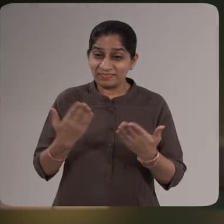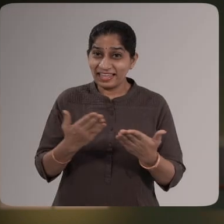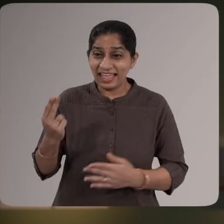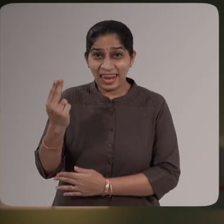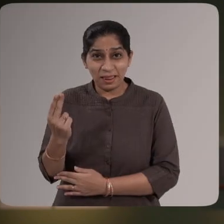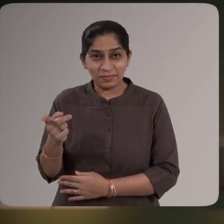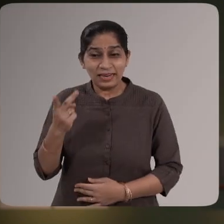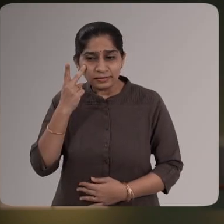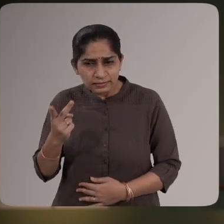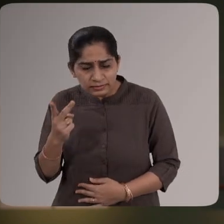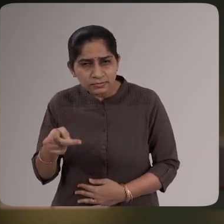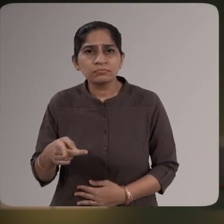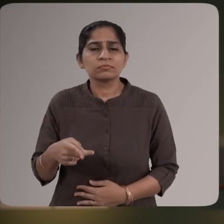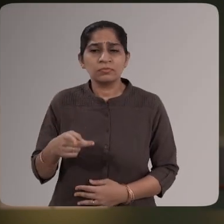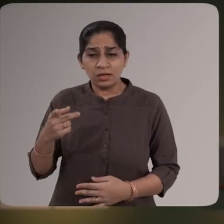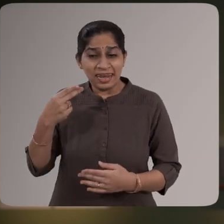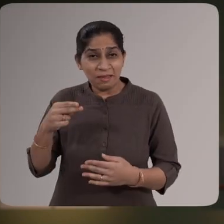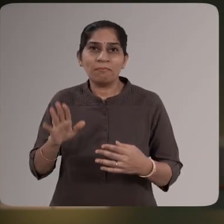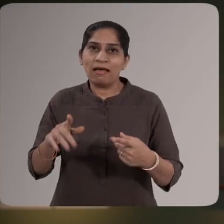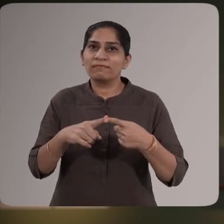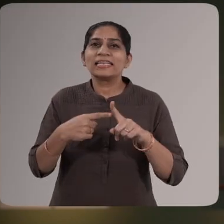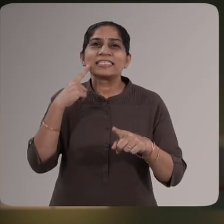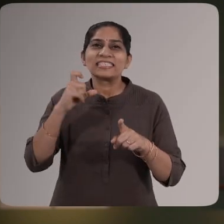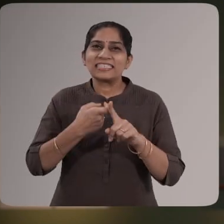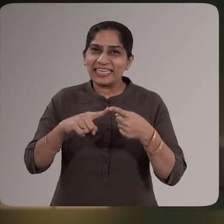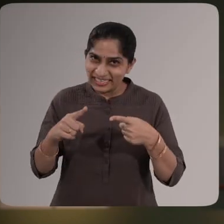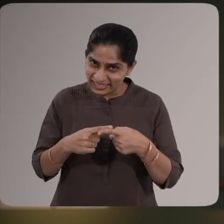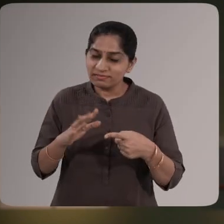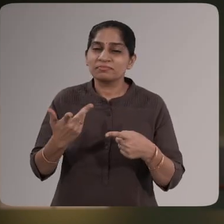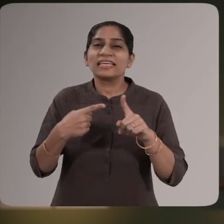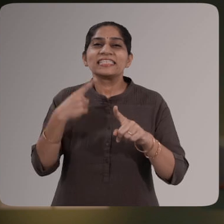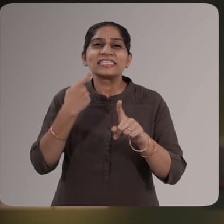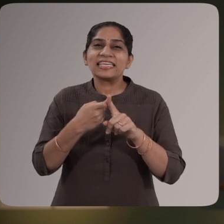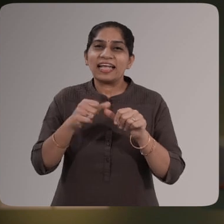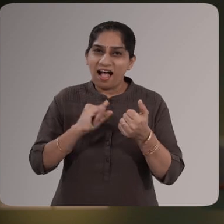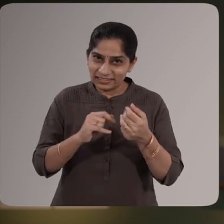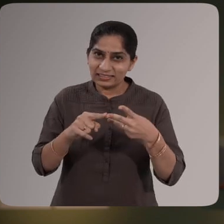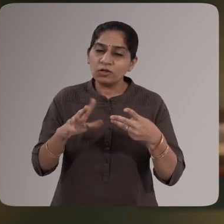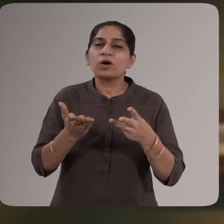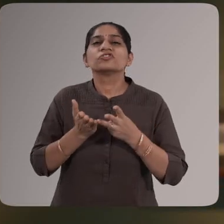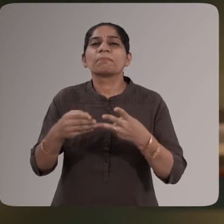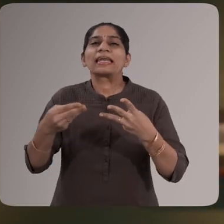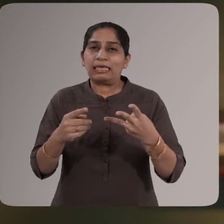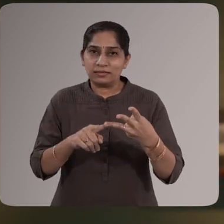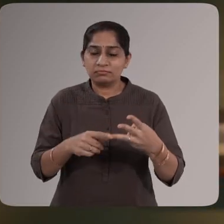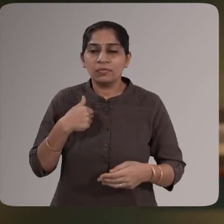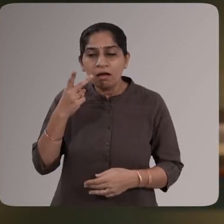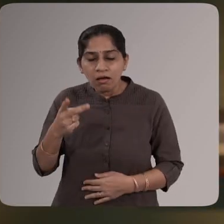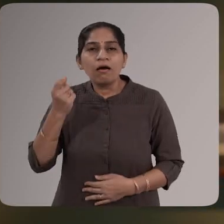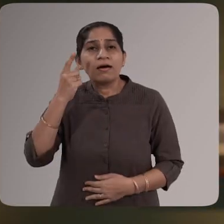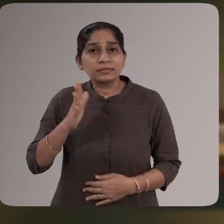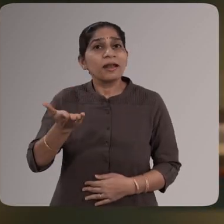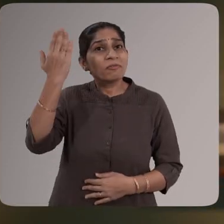As we delve into textile trade labels, also known as tickets, tikas and shippers' tickets, we uncover a